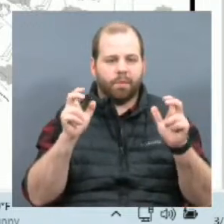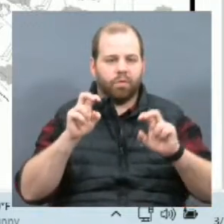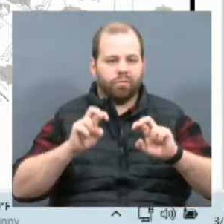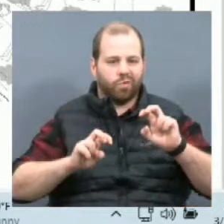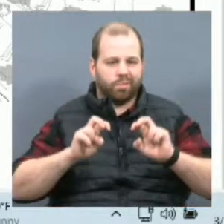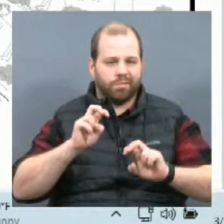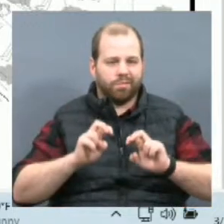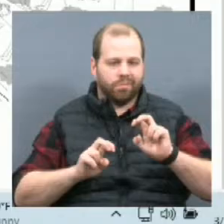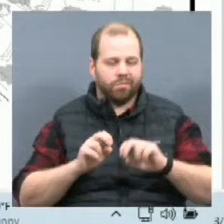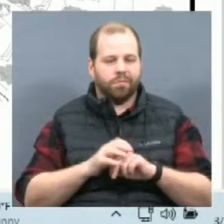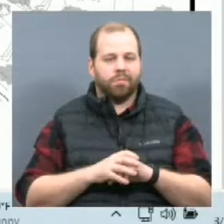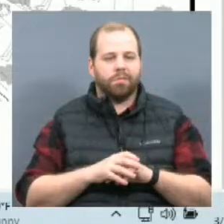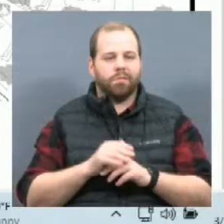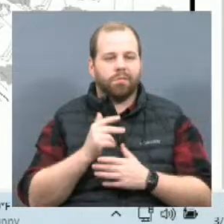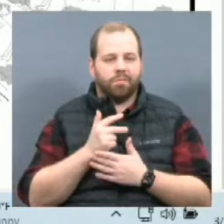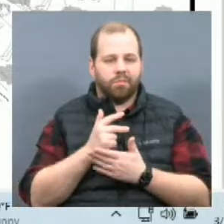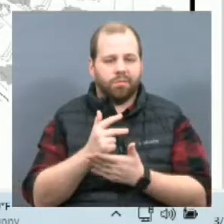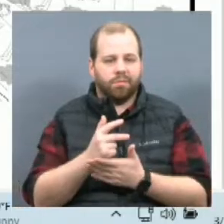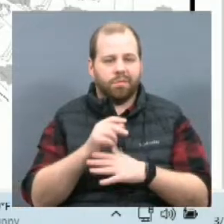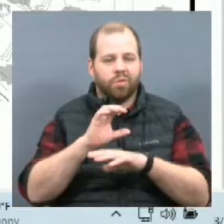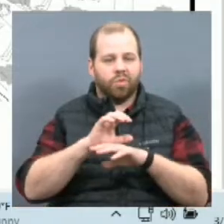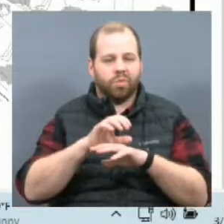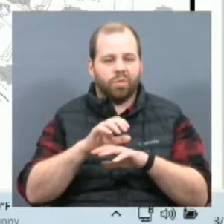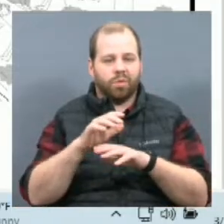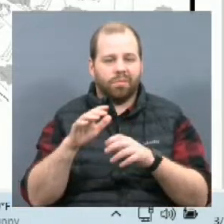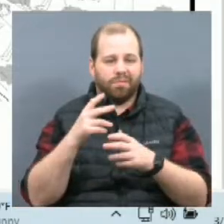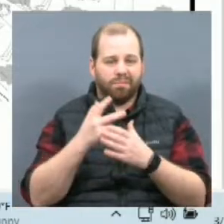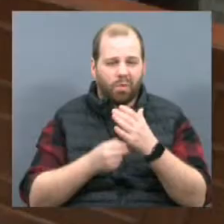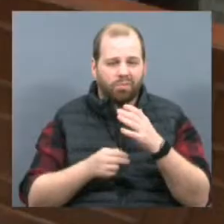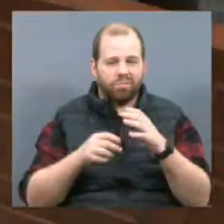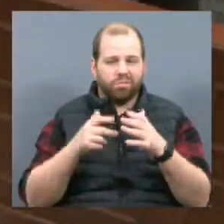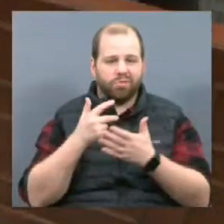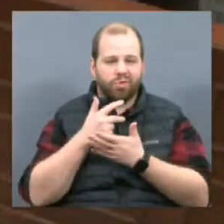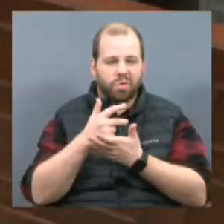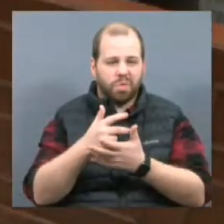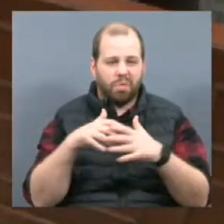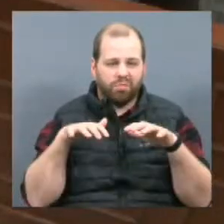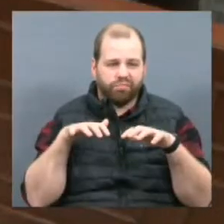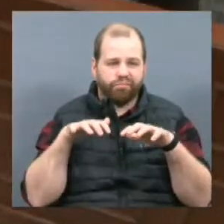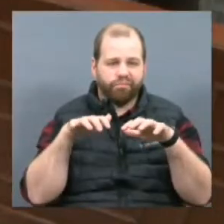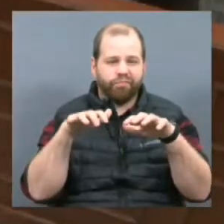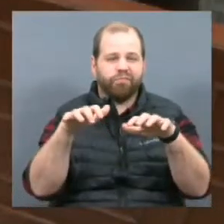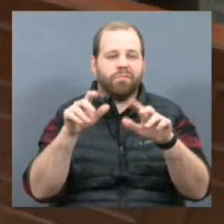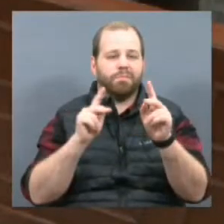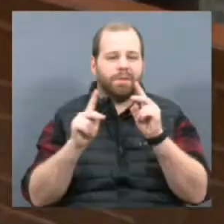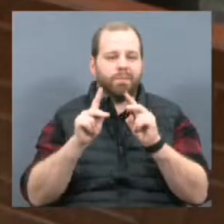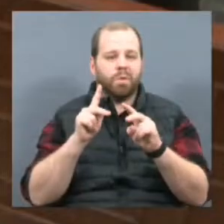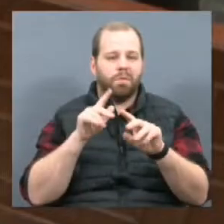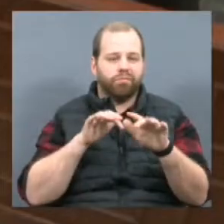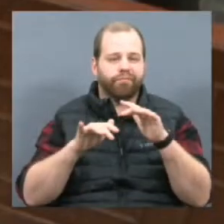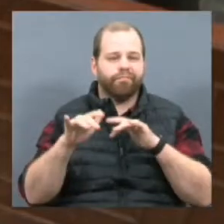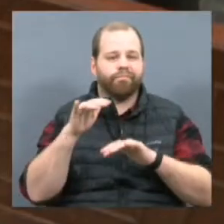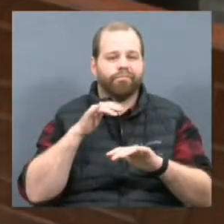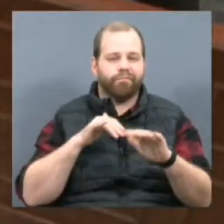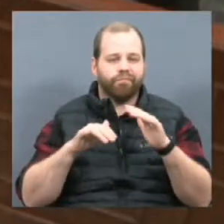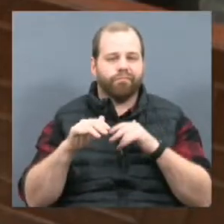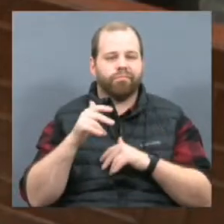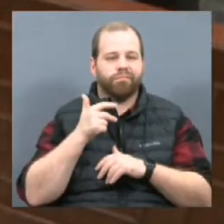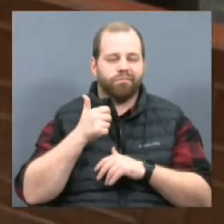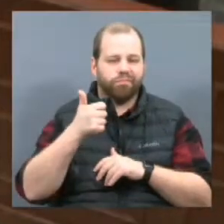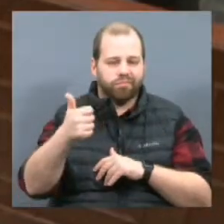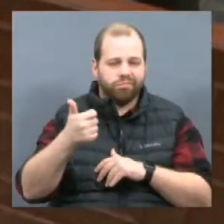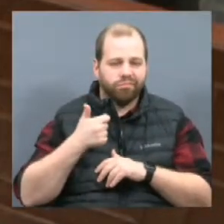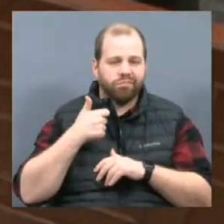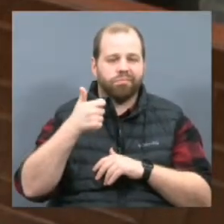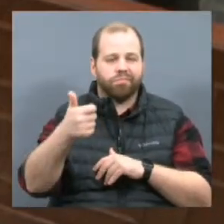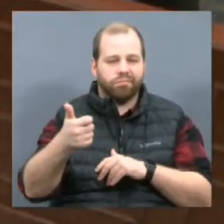Our parking lot, both church parking lots are completely full. People in and out, in and out, in and out. If this